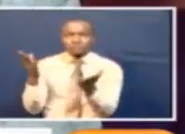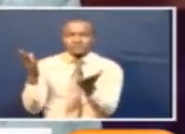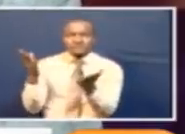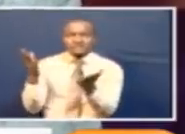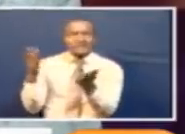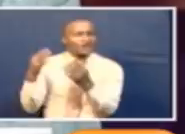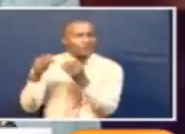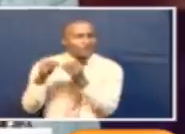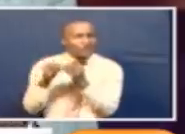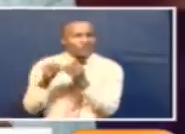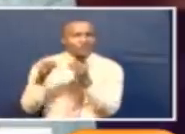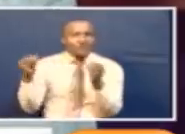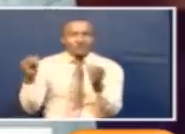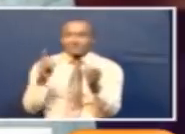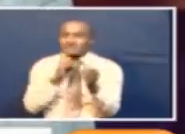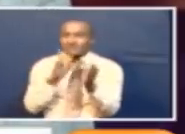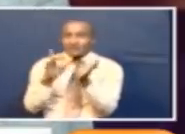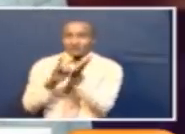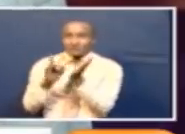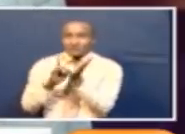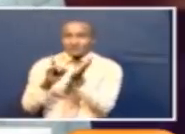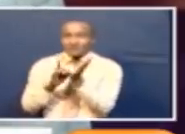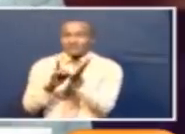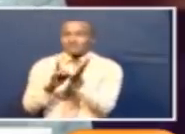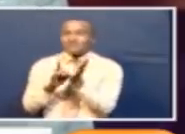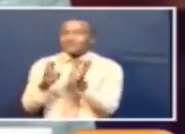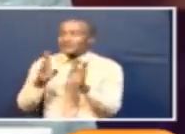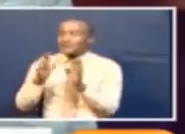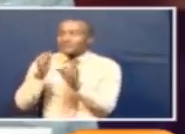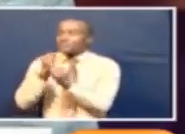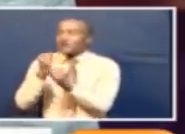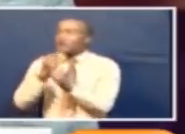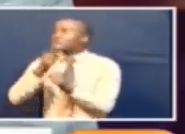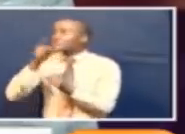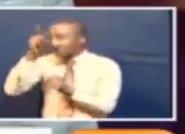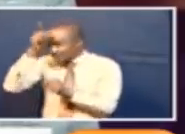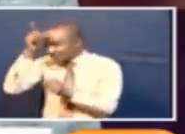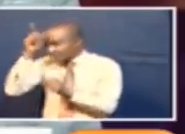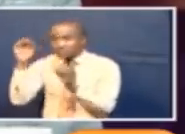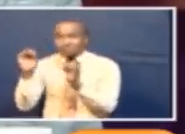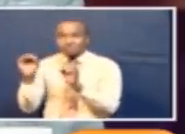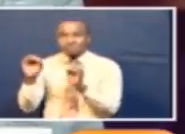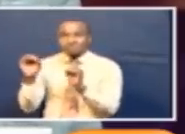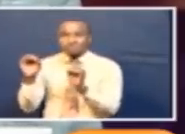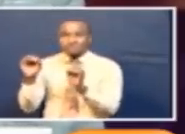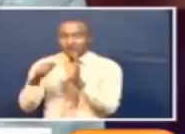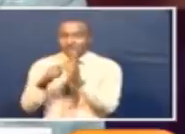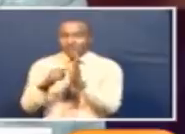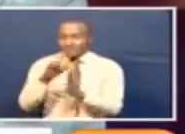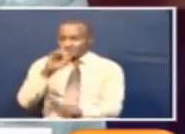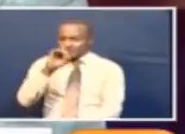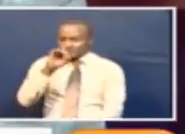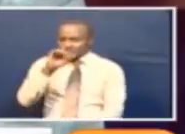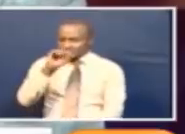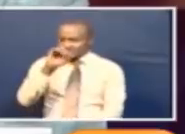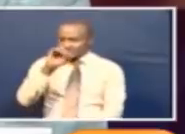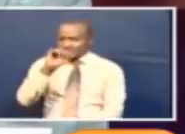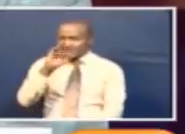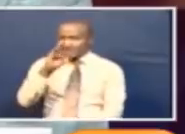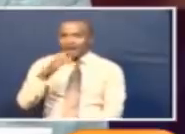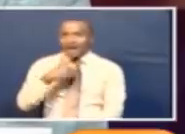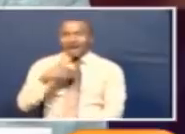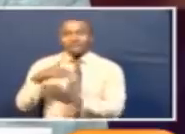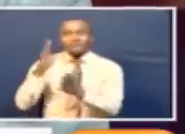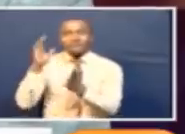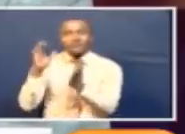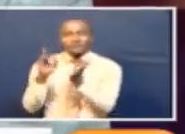so long that Kenyan doctors are not willing to work. I can tell you for sure, Dadaab, which is far-flung, has more doctors